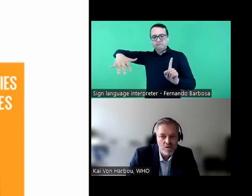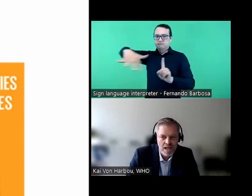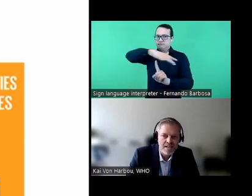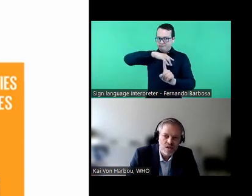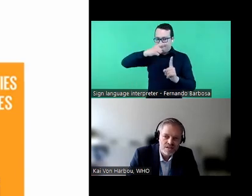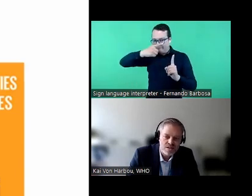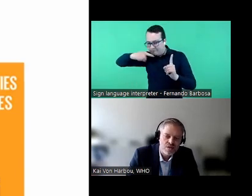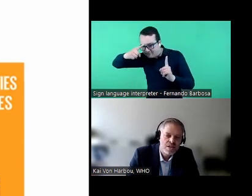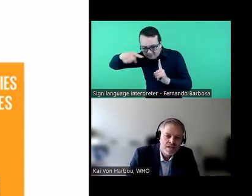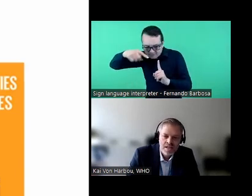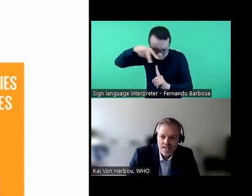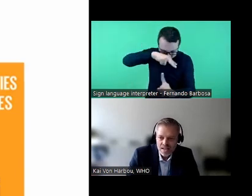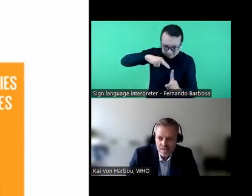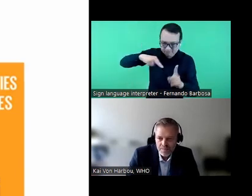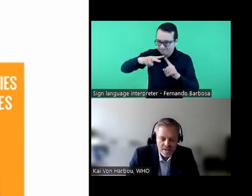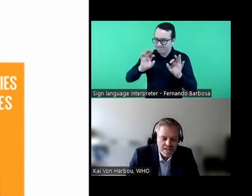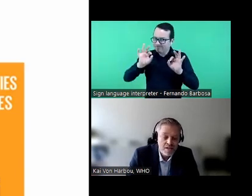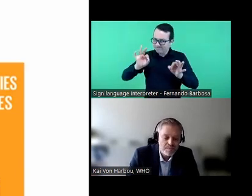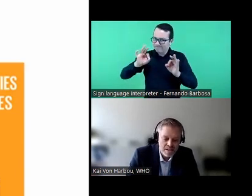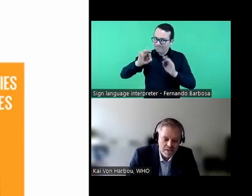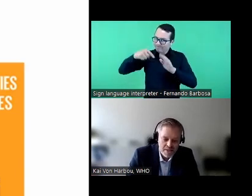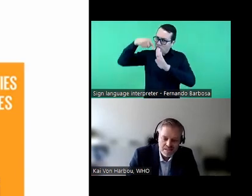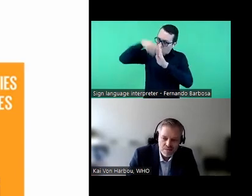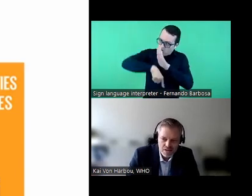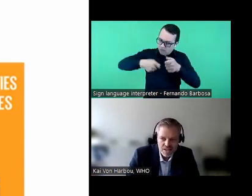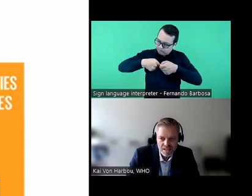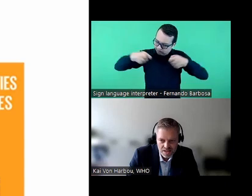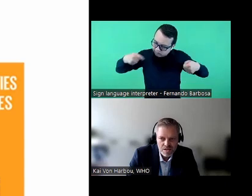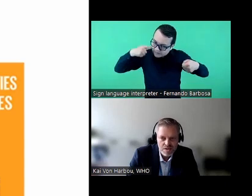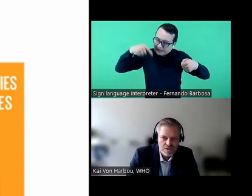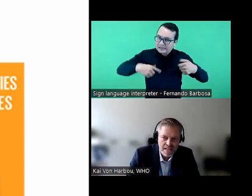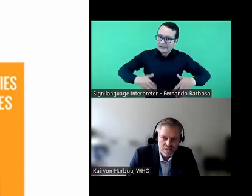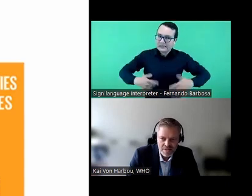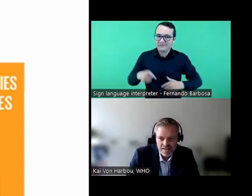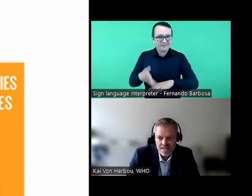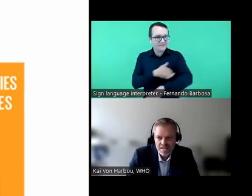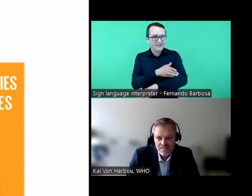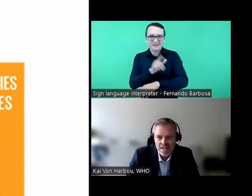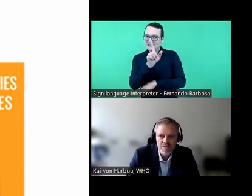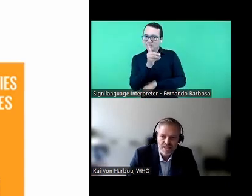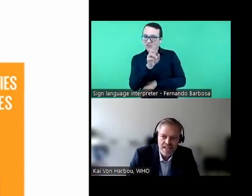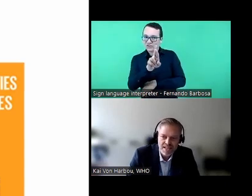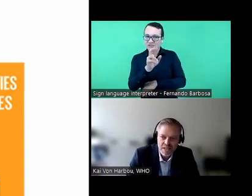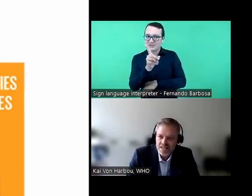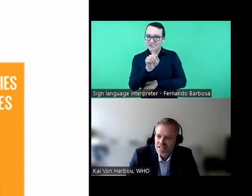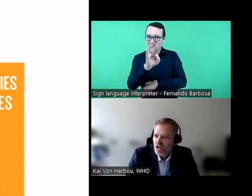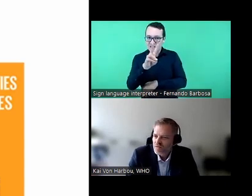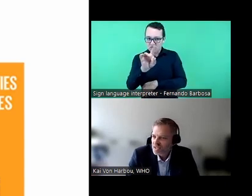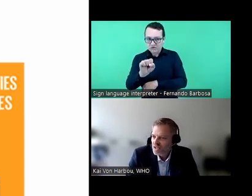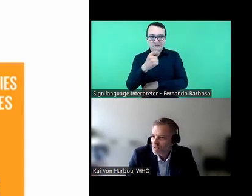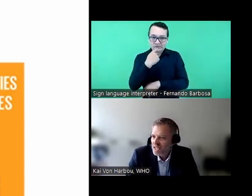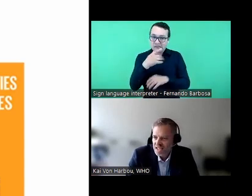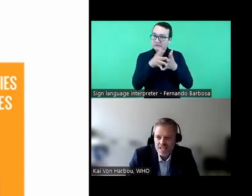well outlined, and also in the opening remarks where Dr. Tedros alluded to many of the very important aspects.